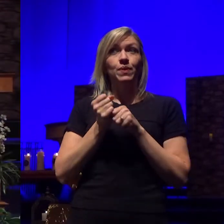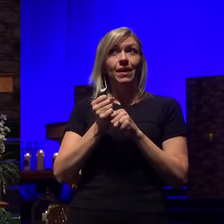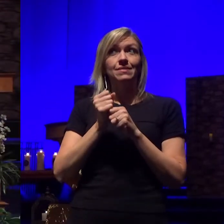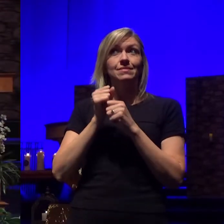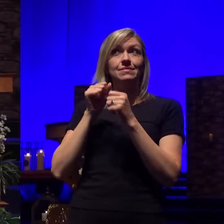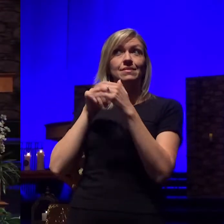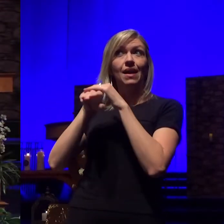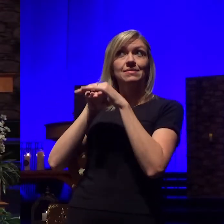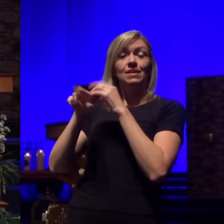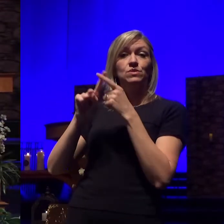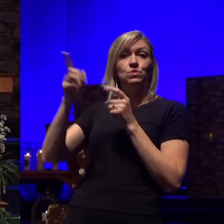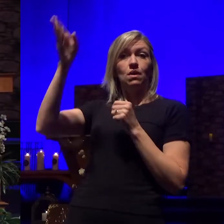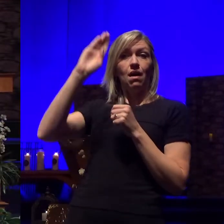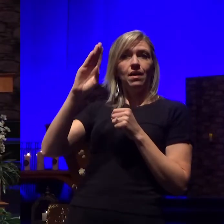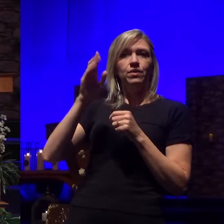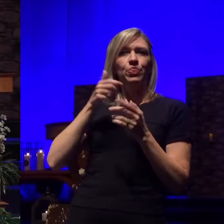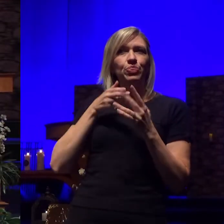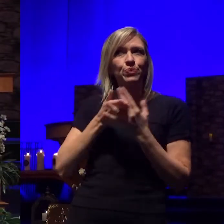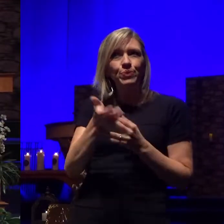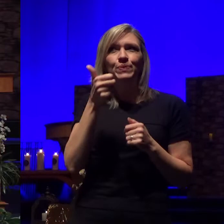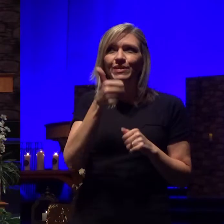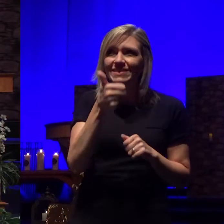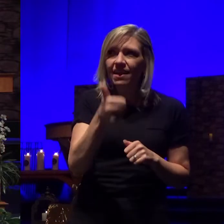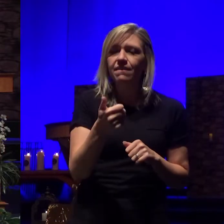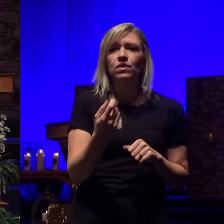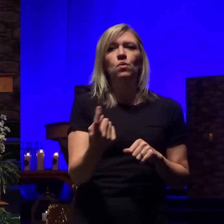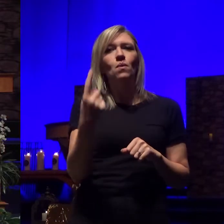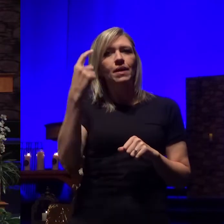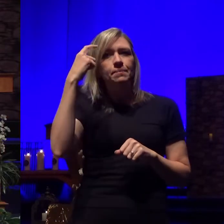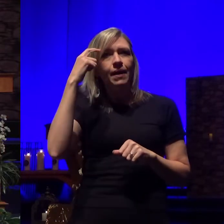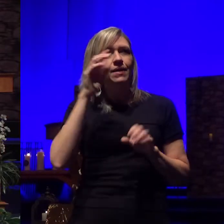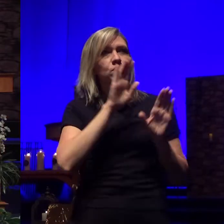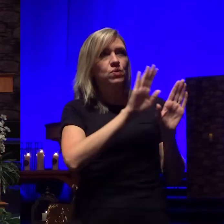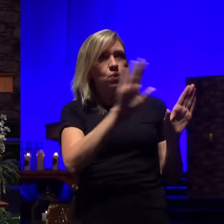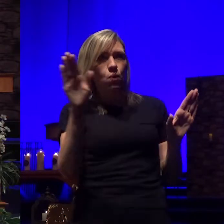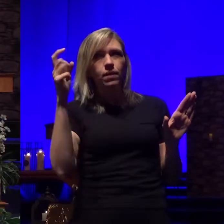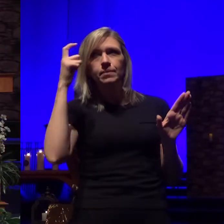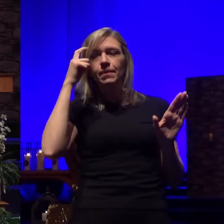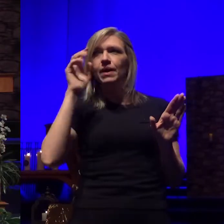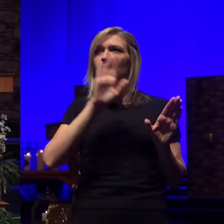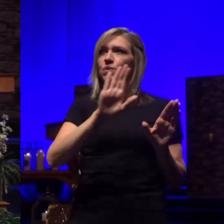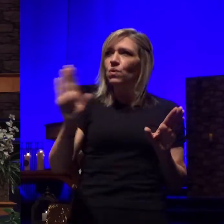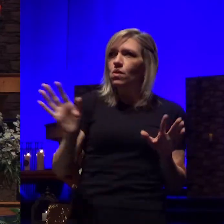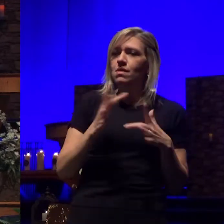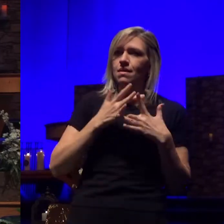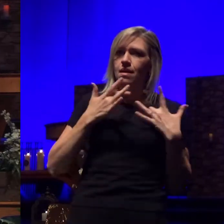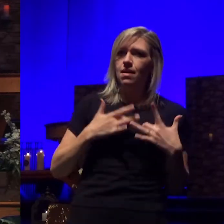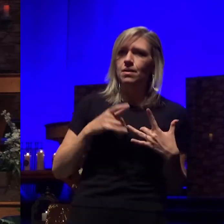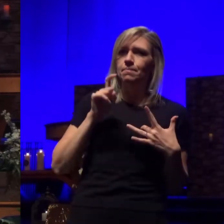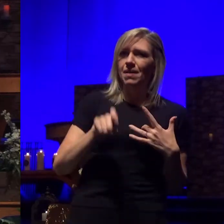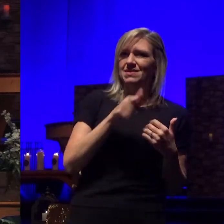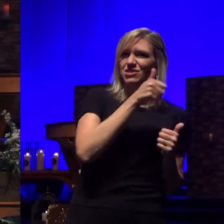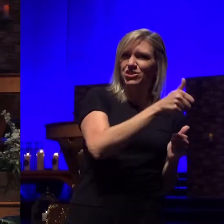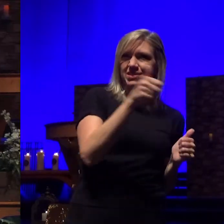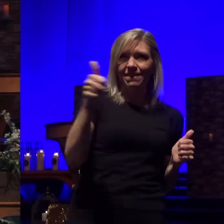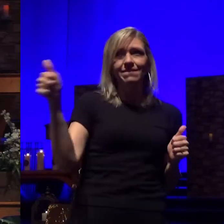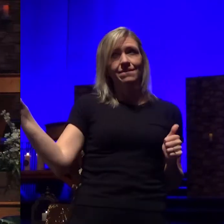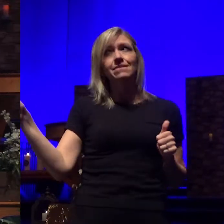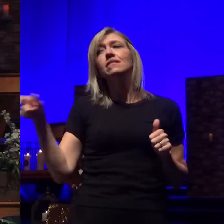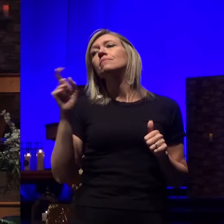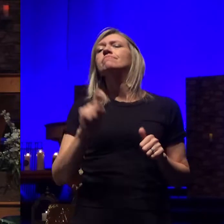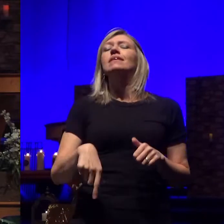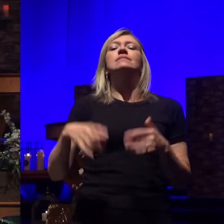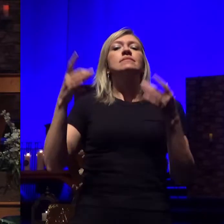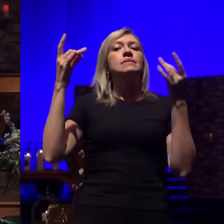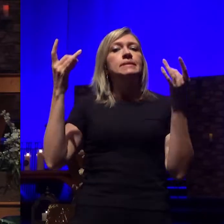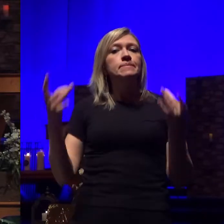yourself. There's only one mind, it's yours. There's only one heart, it's yours. And you have to get it in your own way, which means we have to do our work in